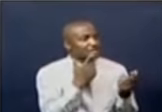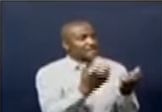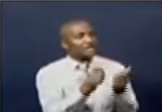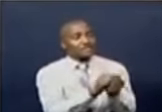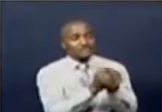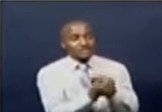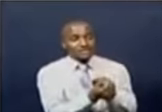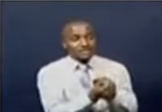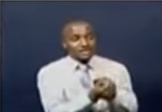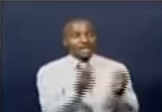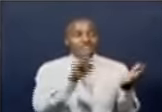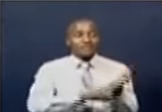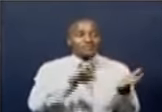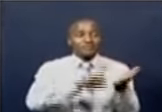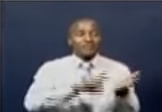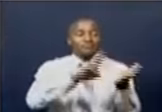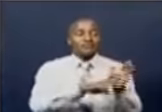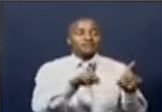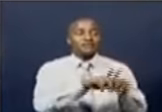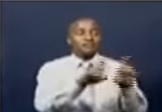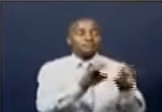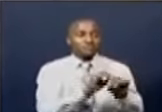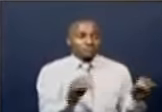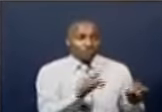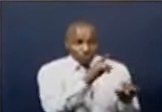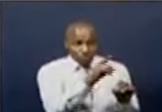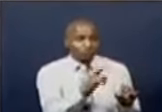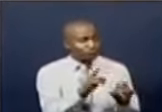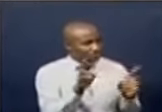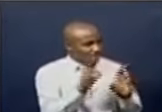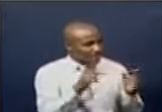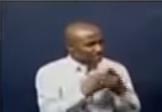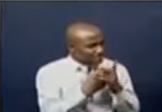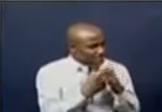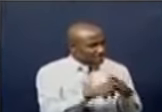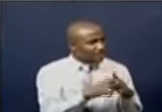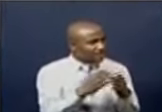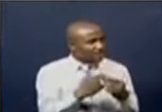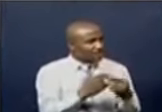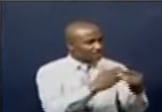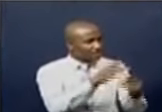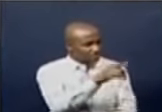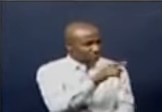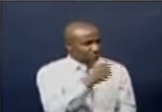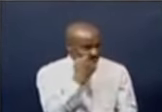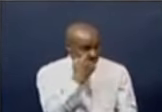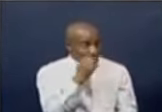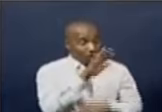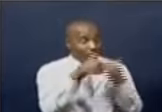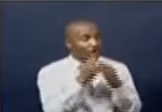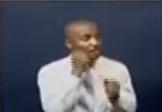we can't keep going back to the same thing and we'll have the same problems again. Are you willing to pioneer such a thing, what you said? Getting all athletes